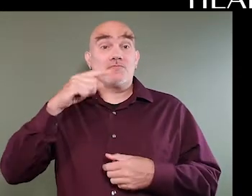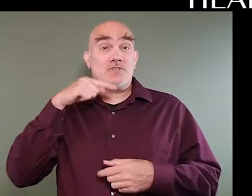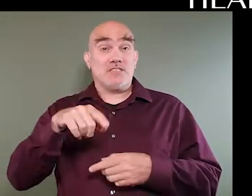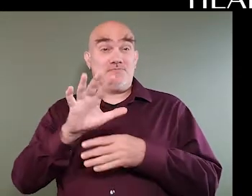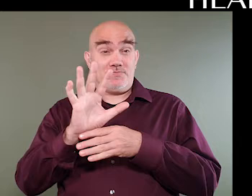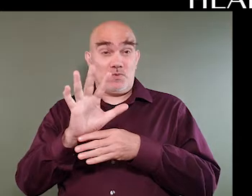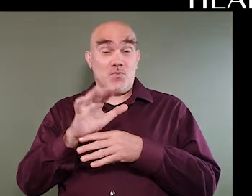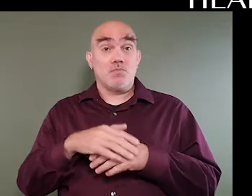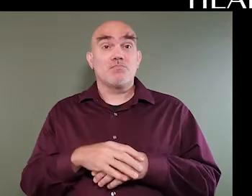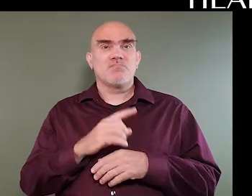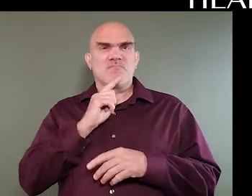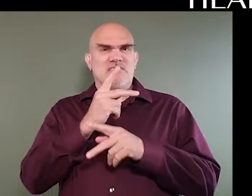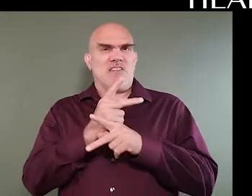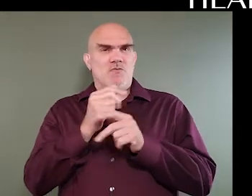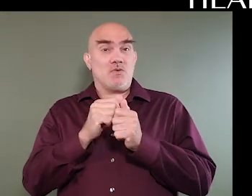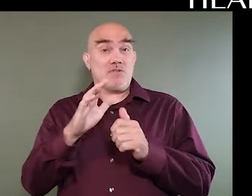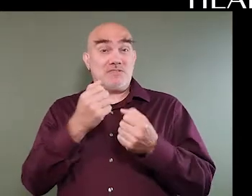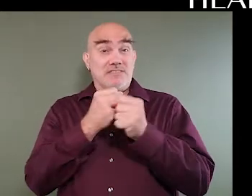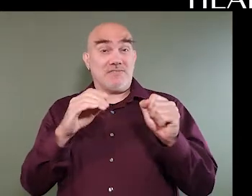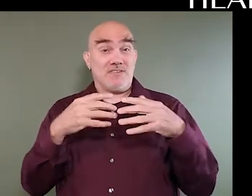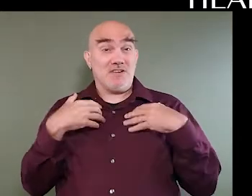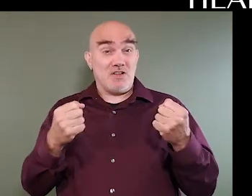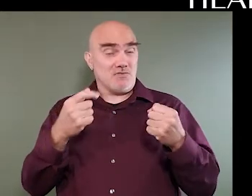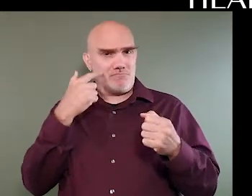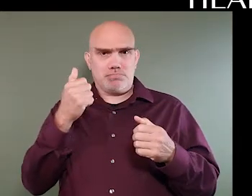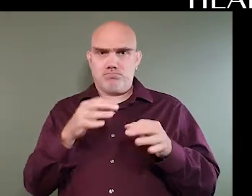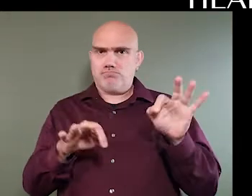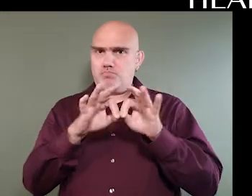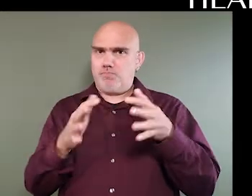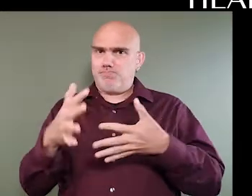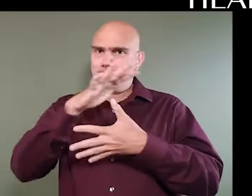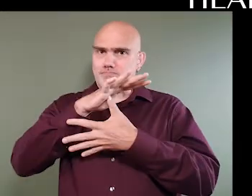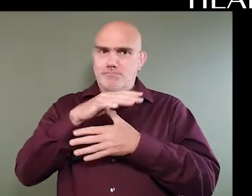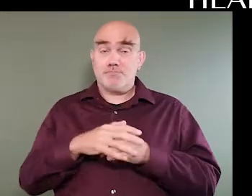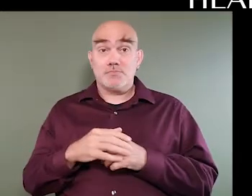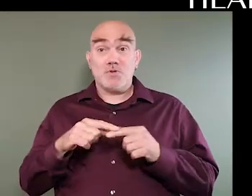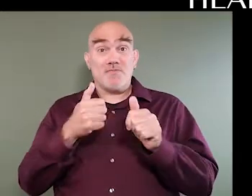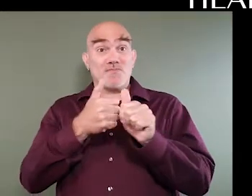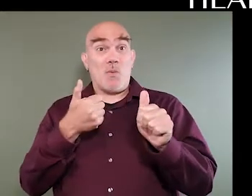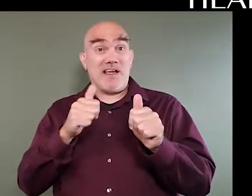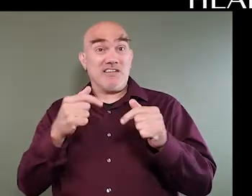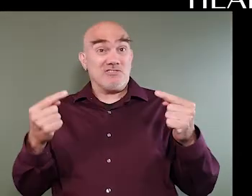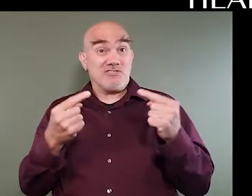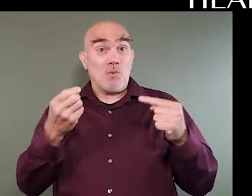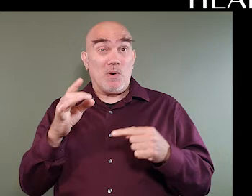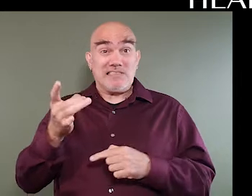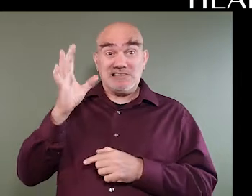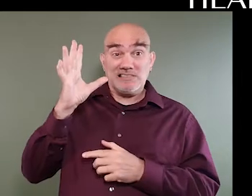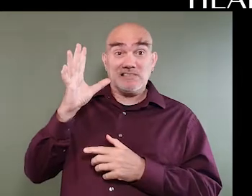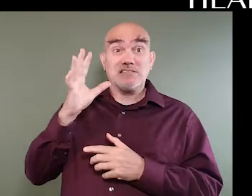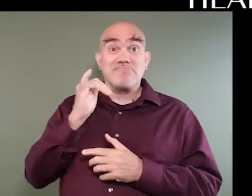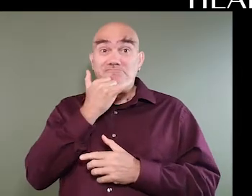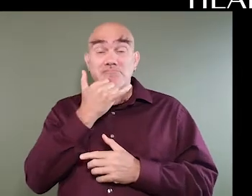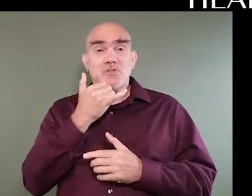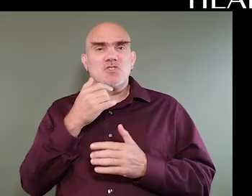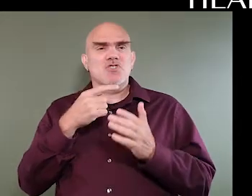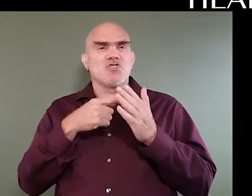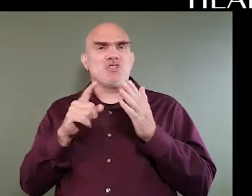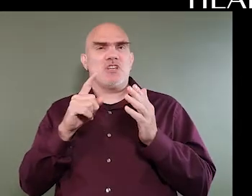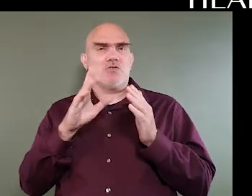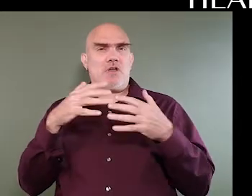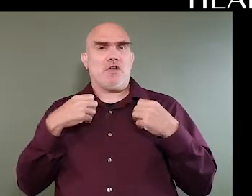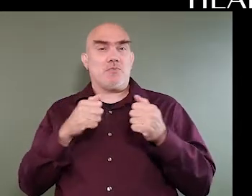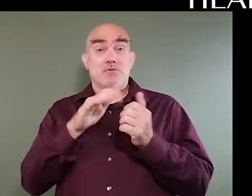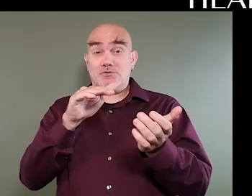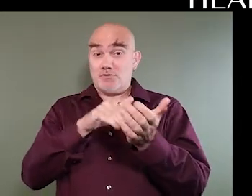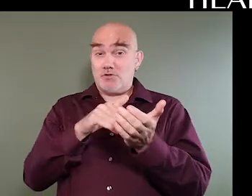When joining us for this video, you need to take some precautions as your health and safety are the most important. To avoid any injury or